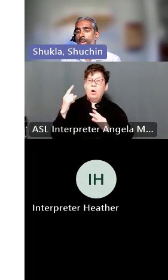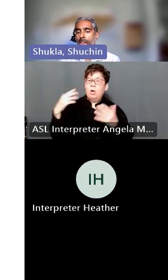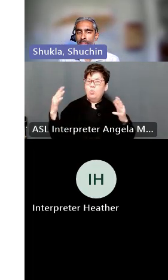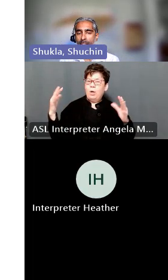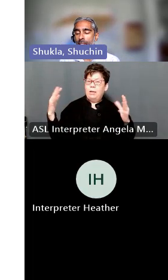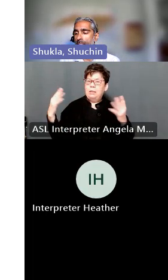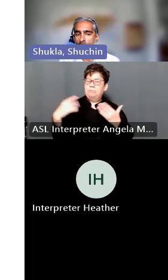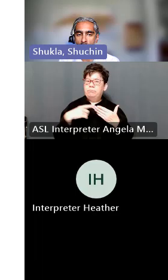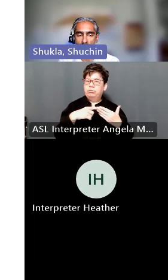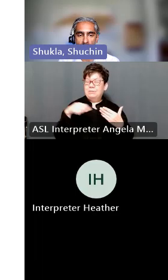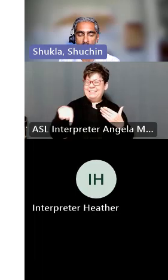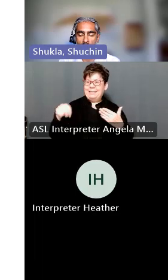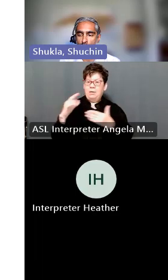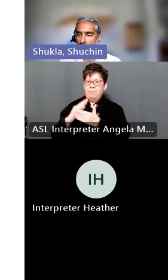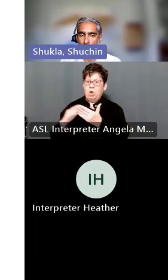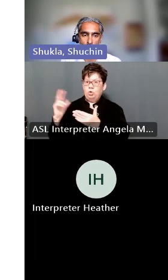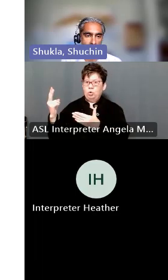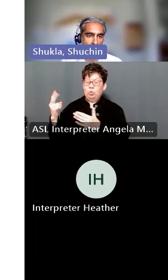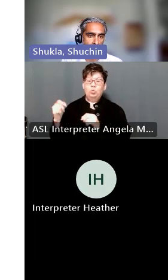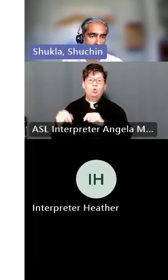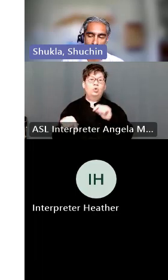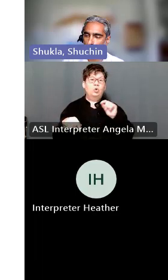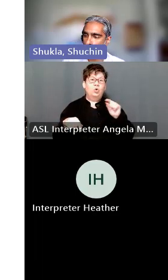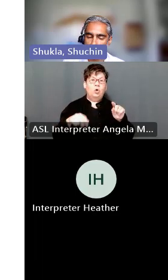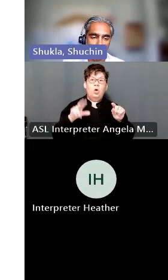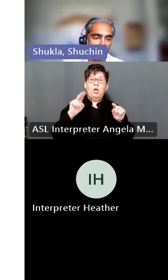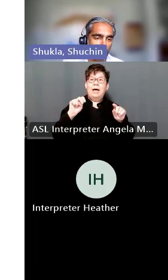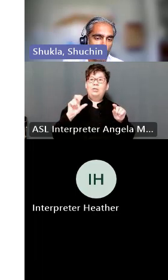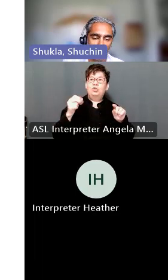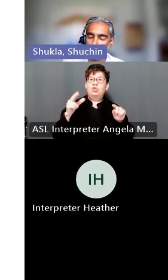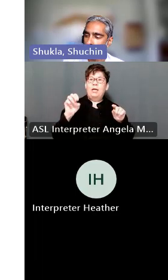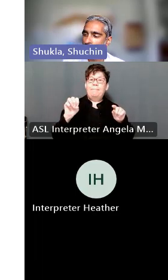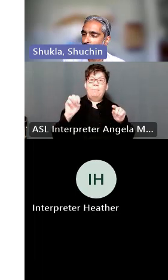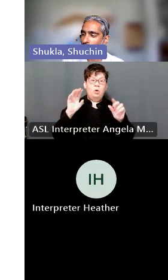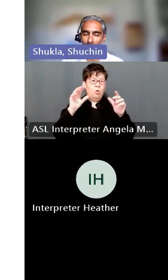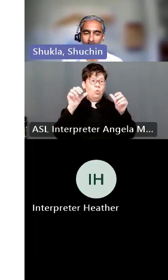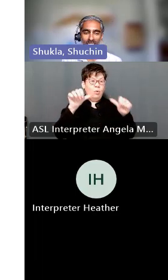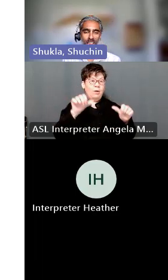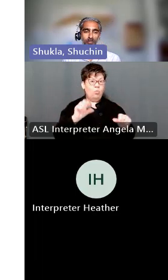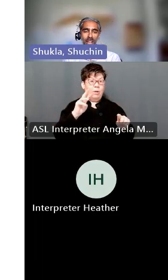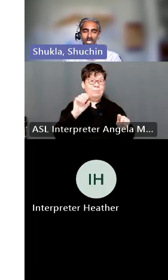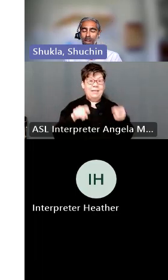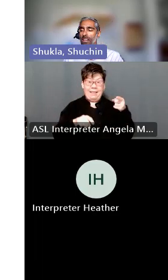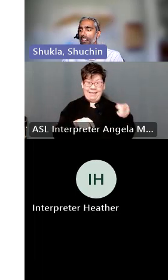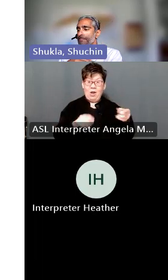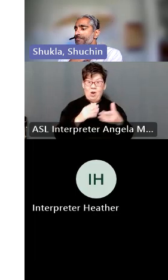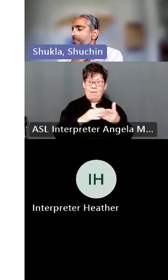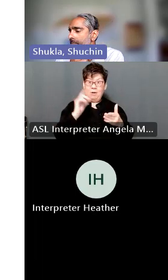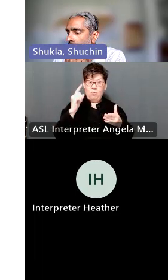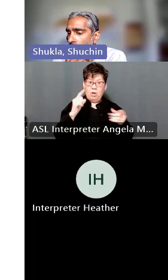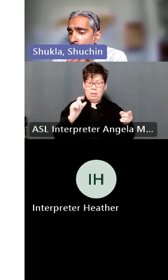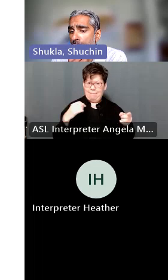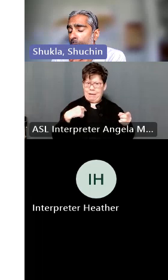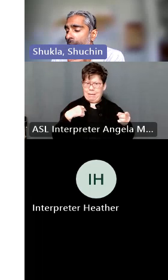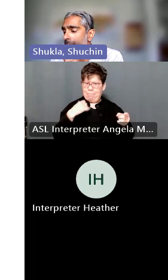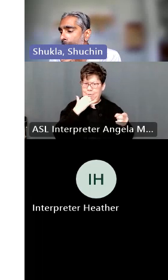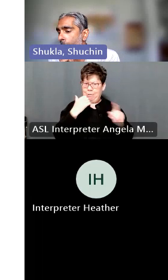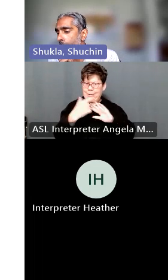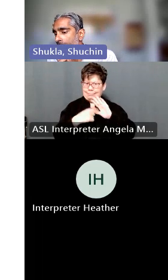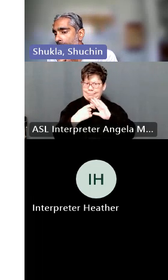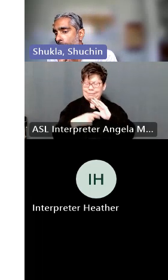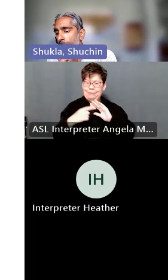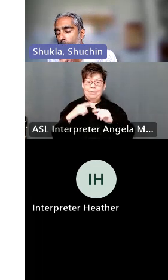part 2, and that is on the Unshame website. And if I'm wrong, Jayla will correct me in the chat box. But